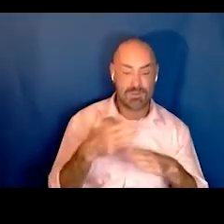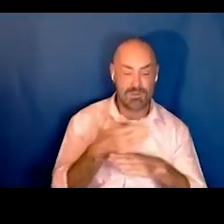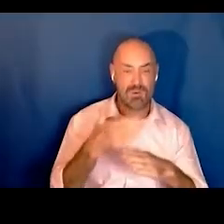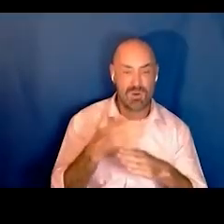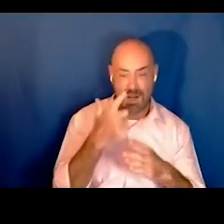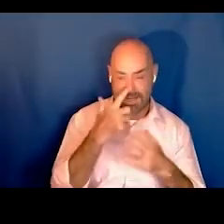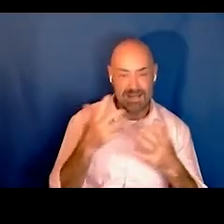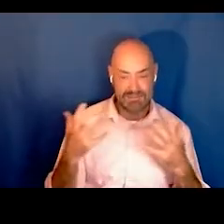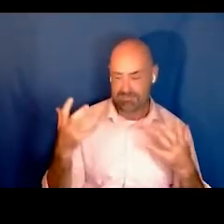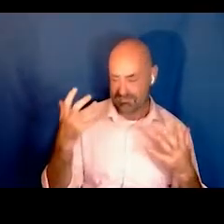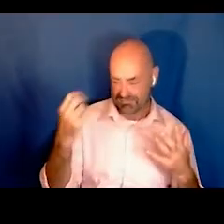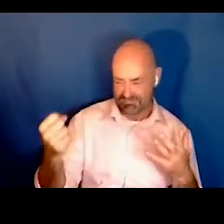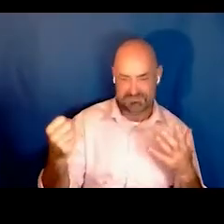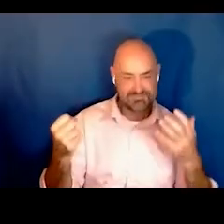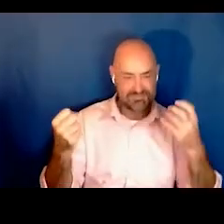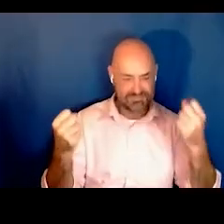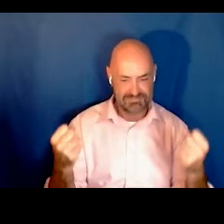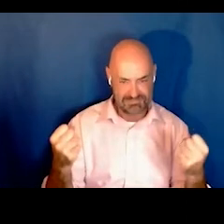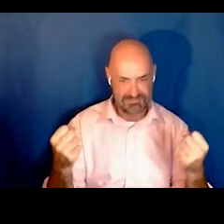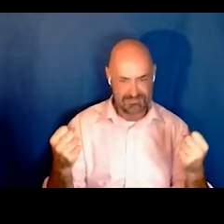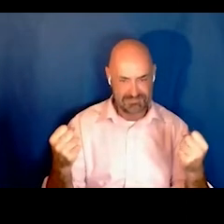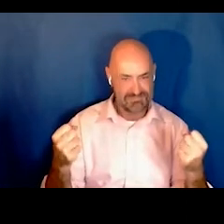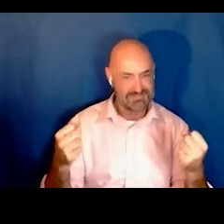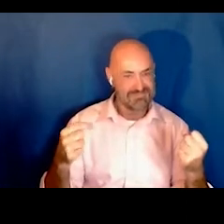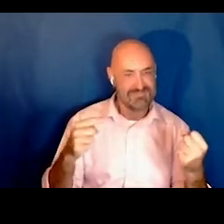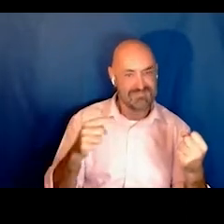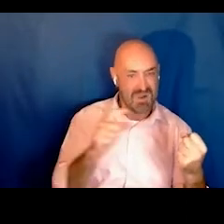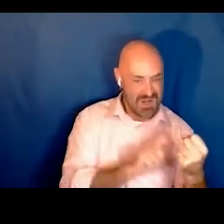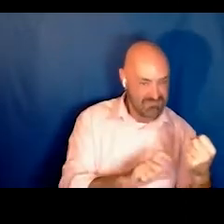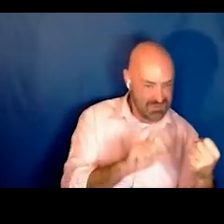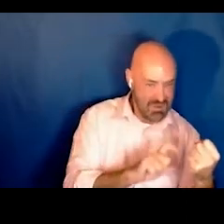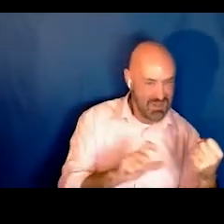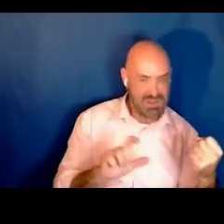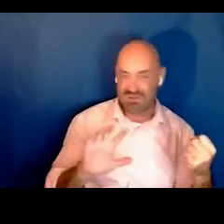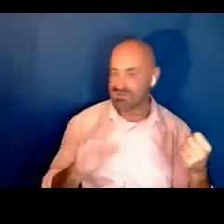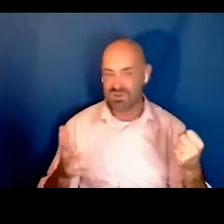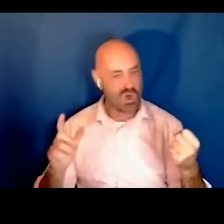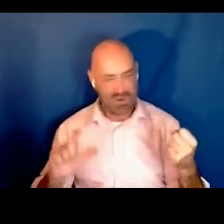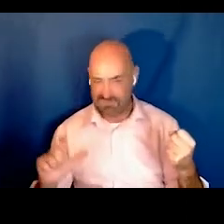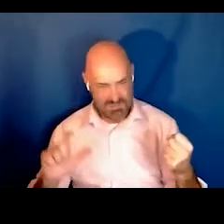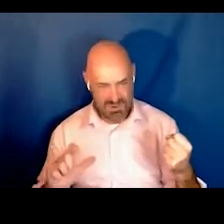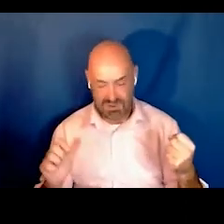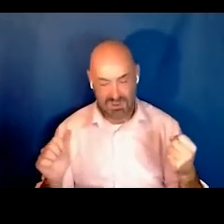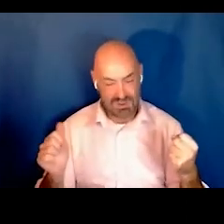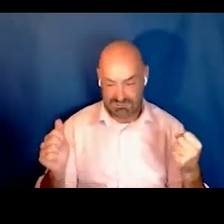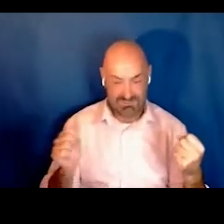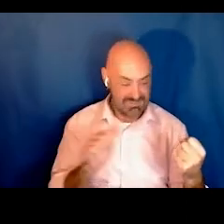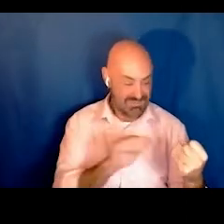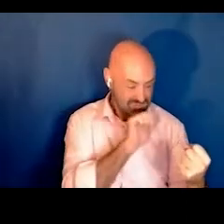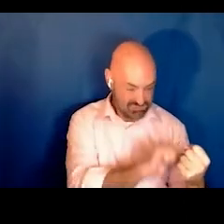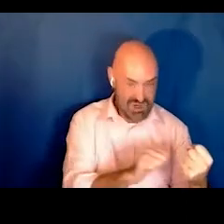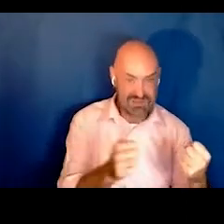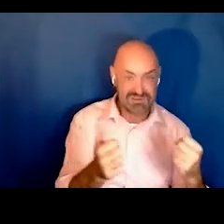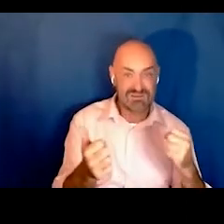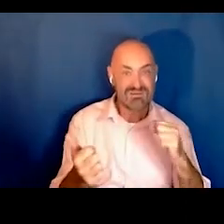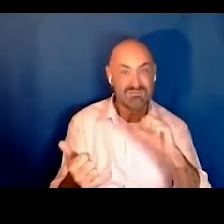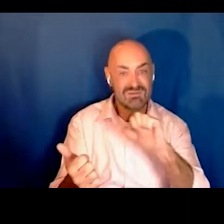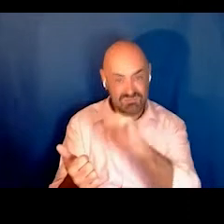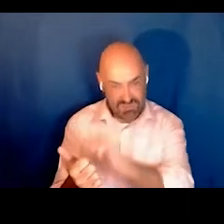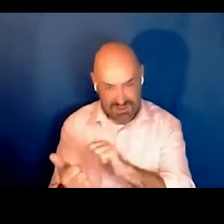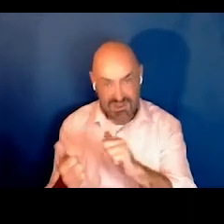duality and sit with sometimes uncomfortable emotions and validate them at the same time as holding space for